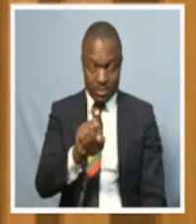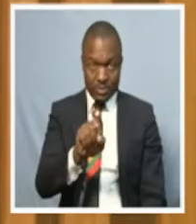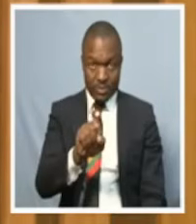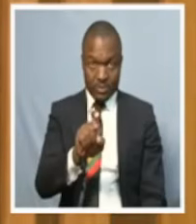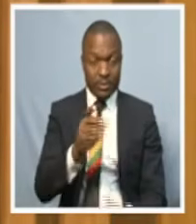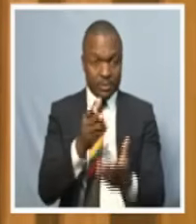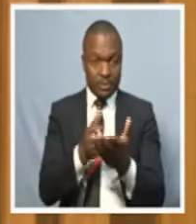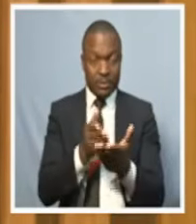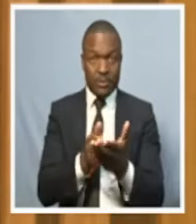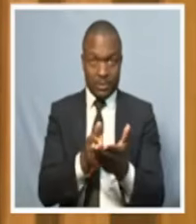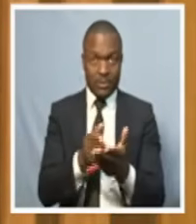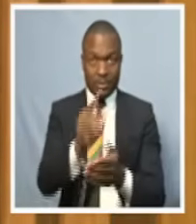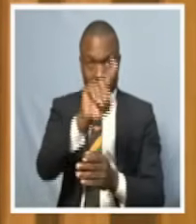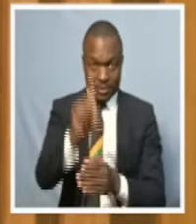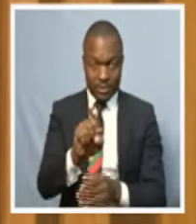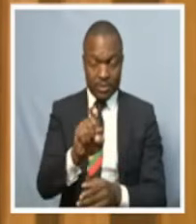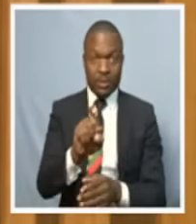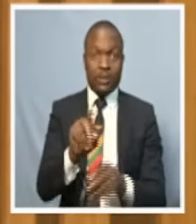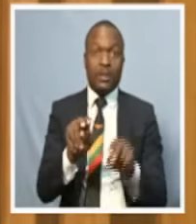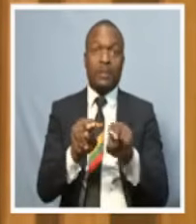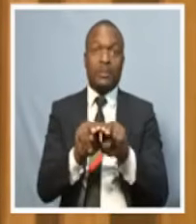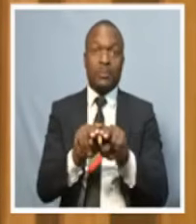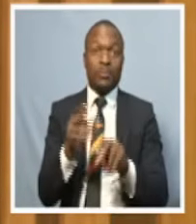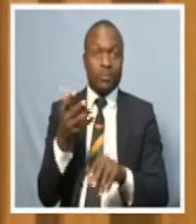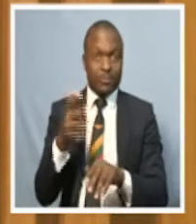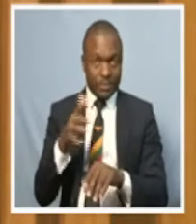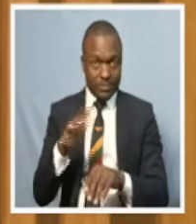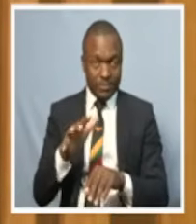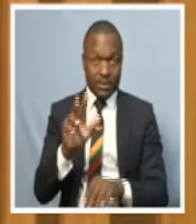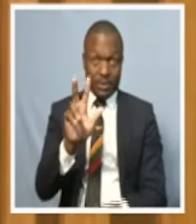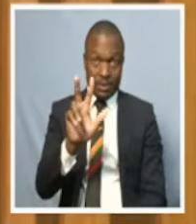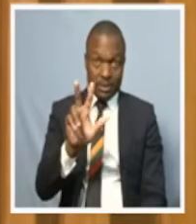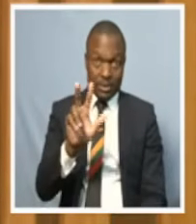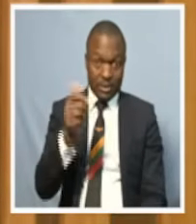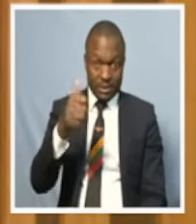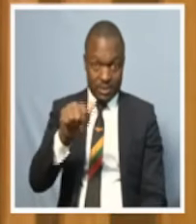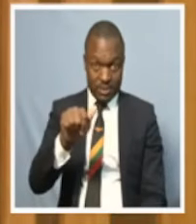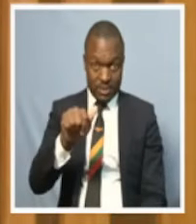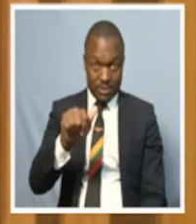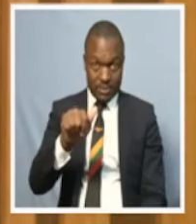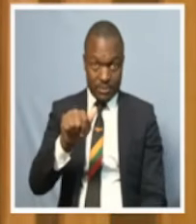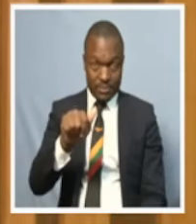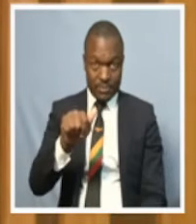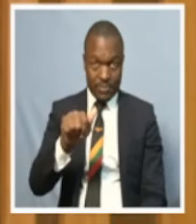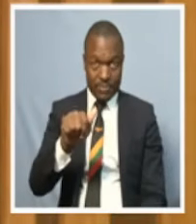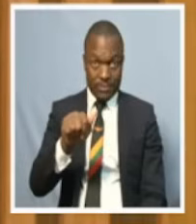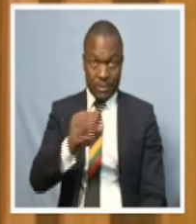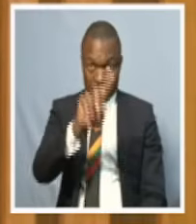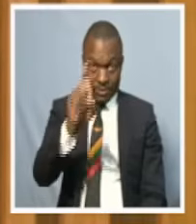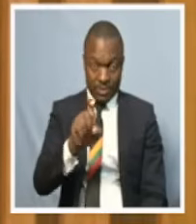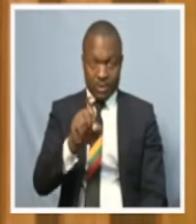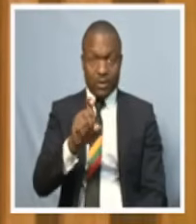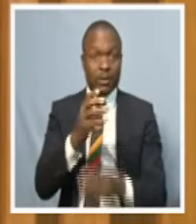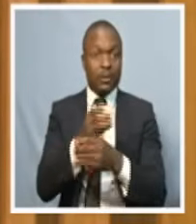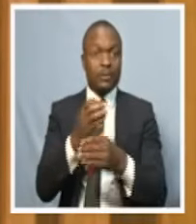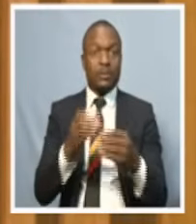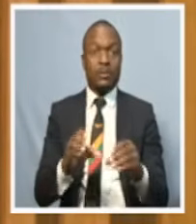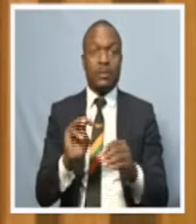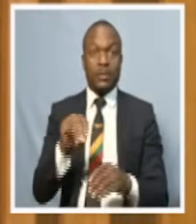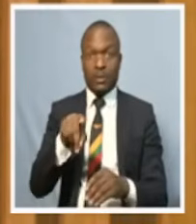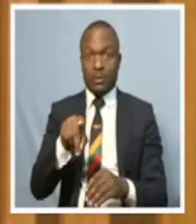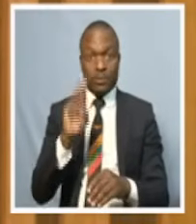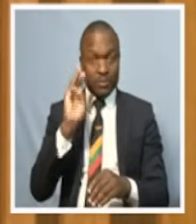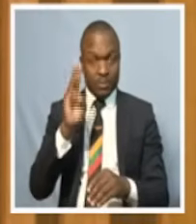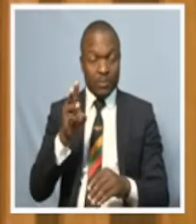are questions of ordinary nature, and we do expect question 310 to come from Mr. Kaladwe Mukosa, who is Chinsali Member